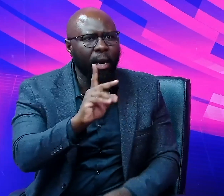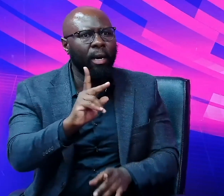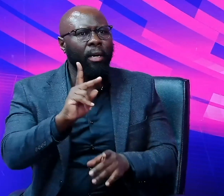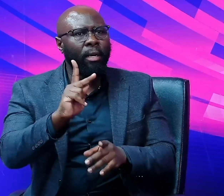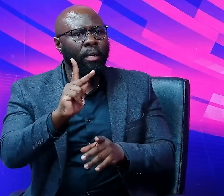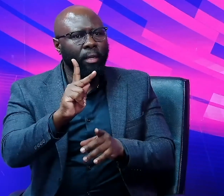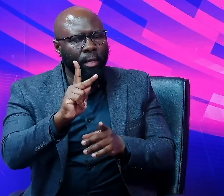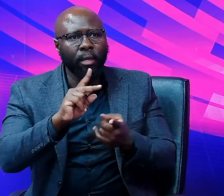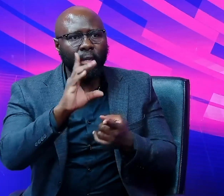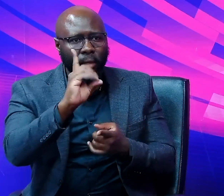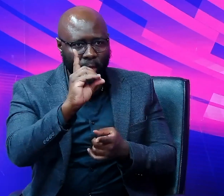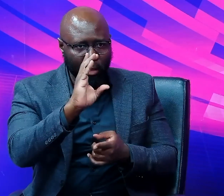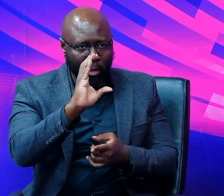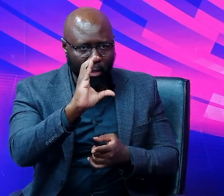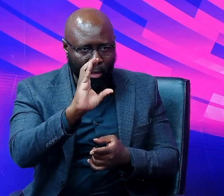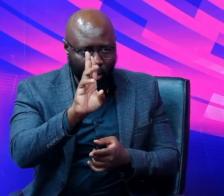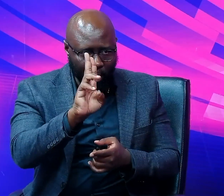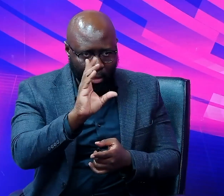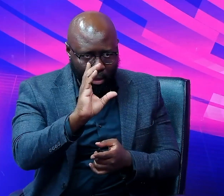for signs, if you sign duck,